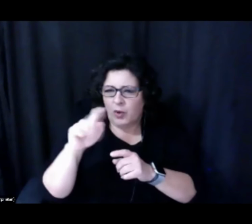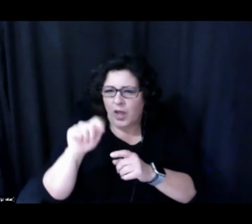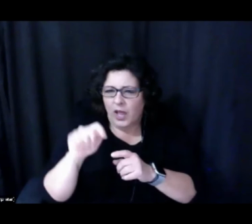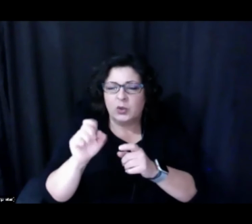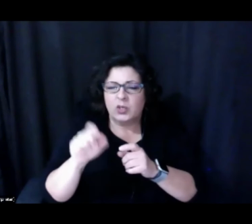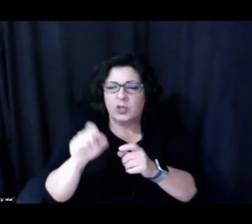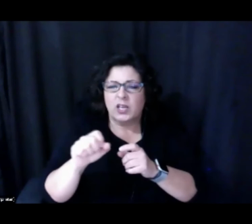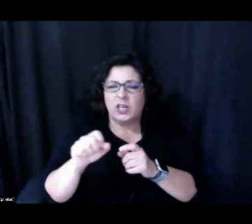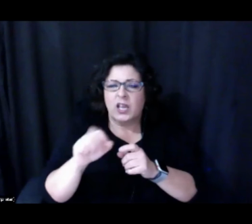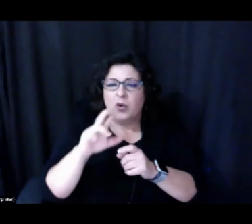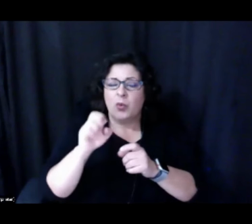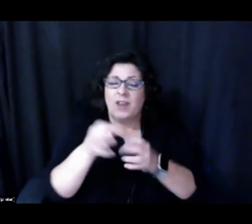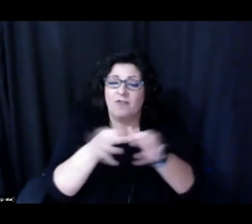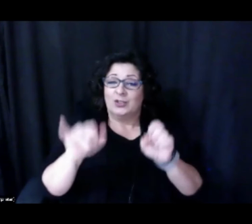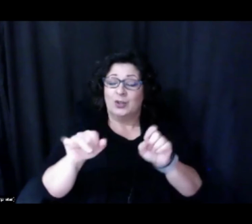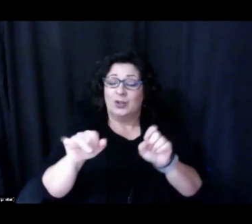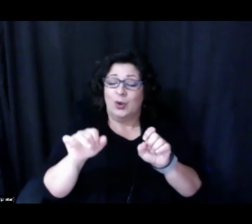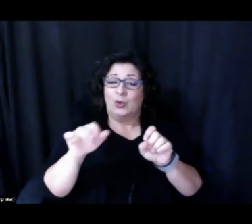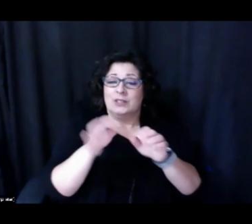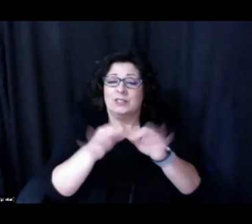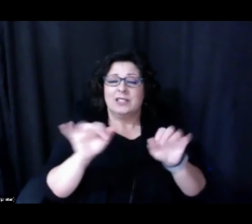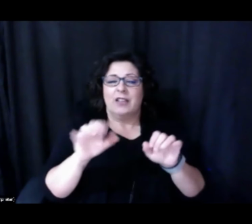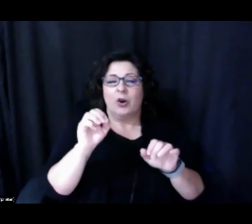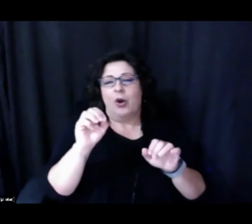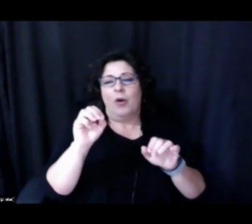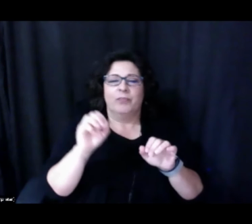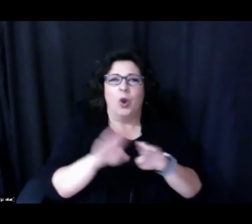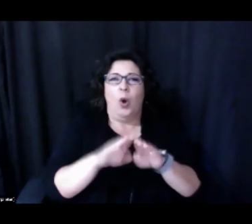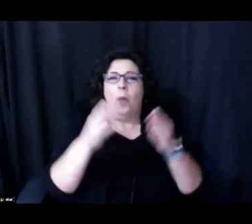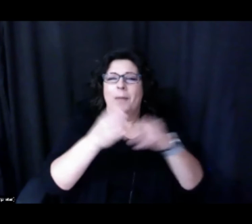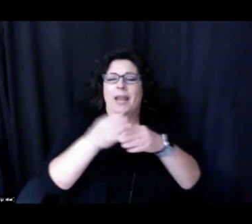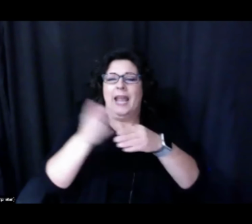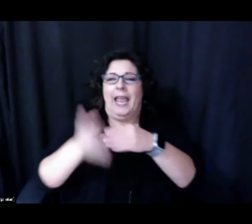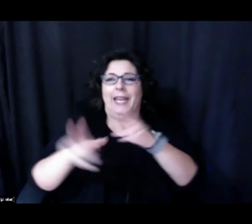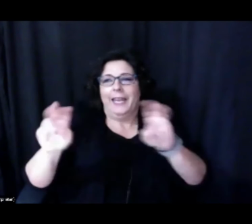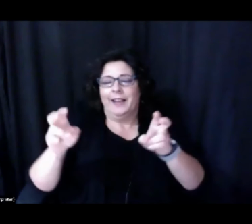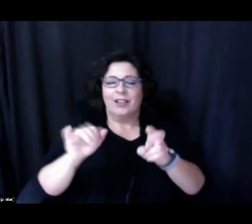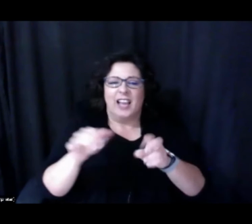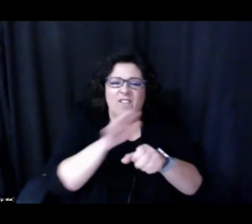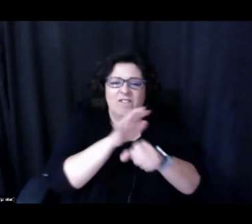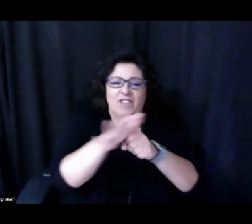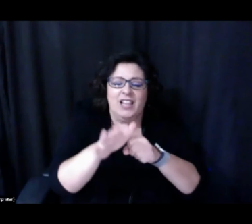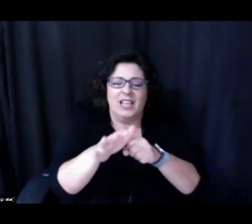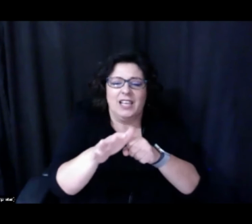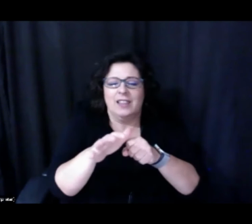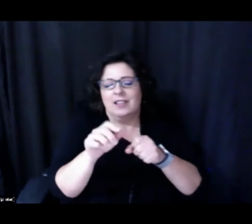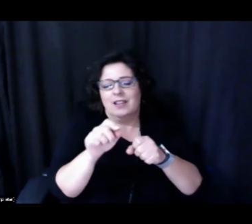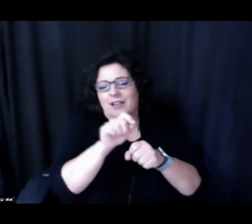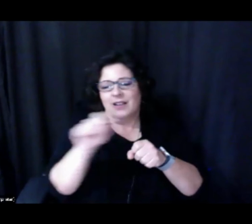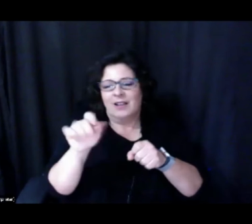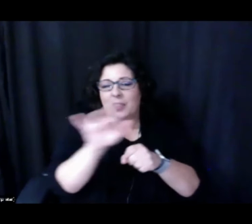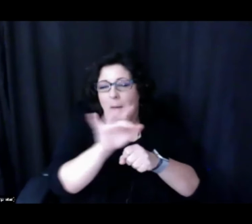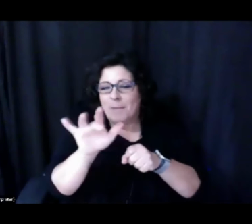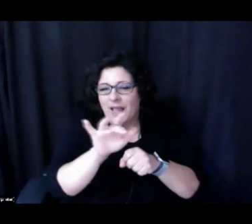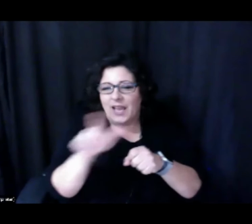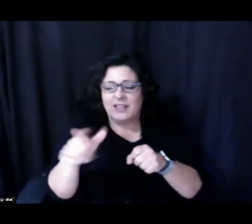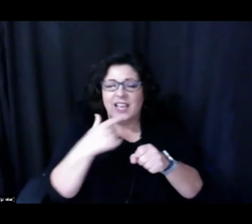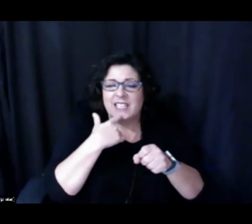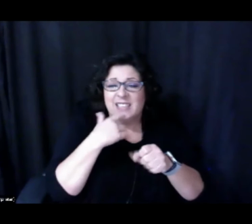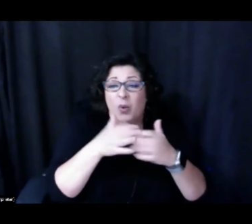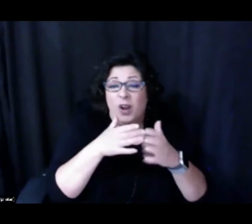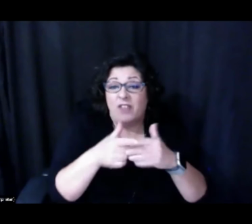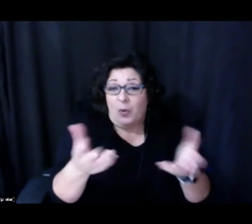rephrase those questions so they're just open-ended questions. And like fill in the blank questions. And so people can say whatever they